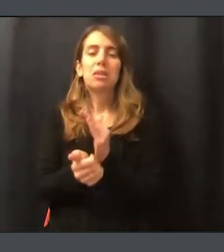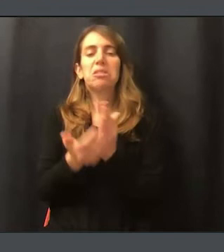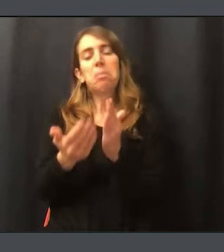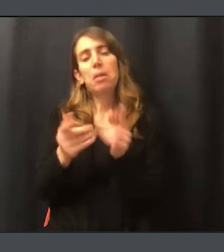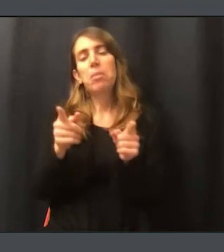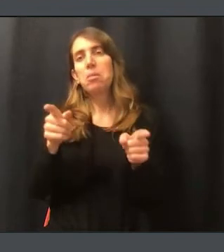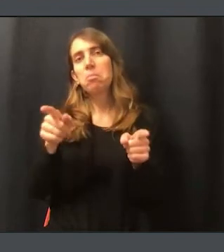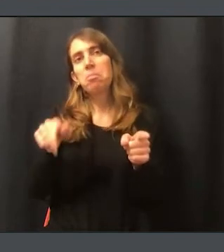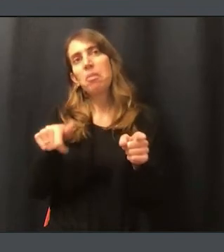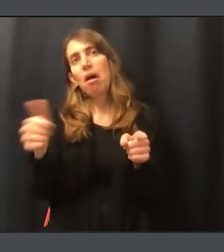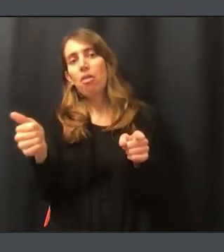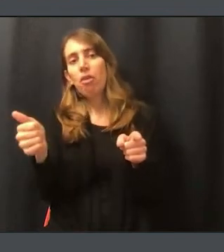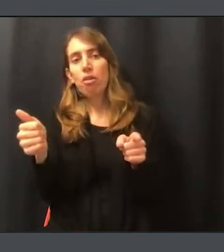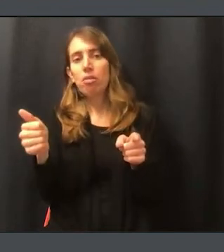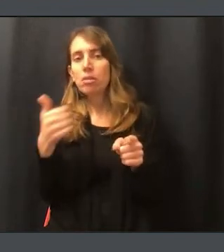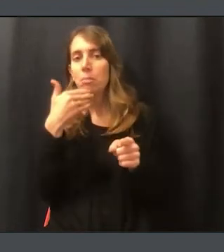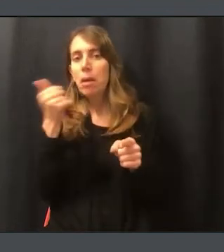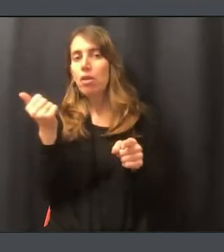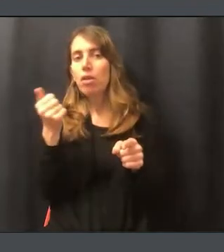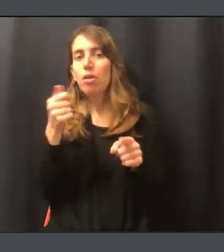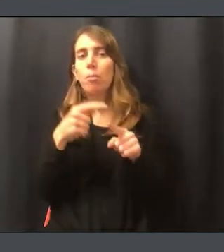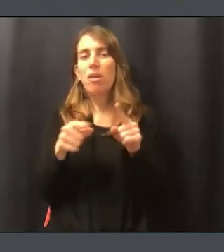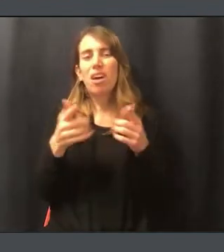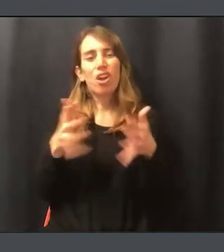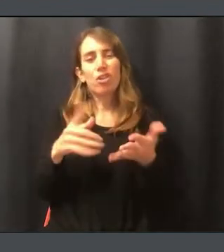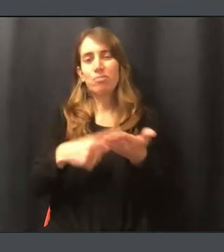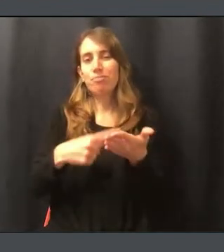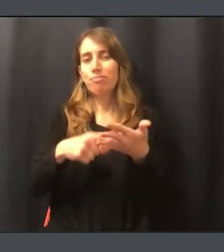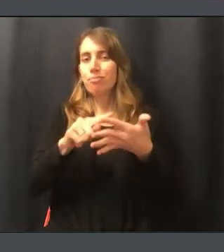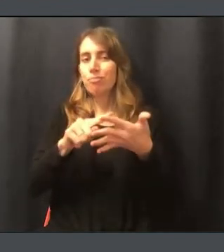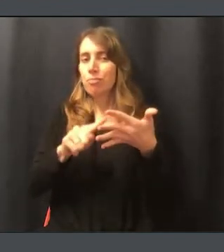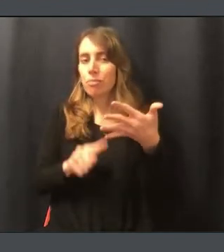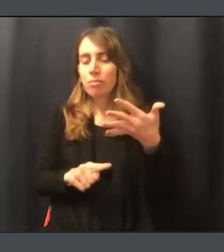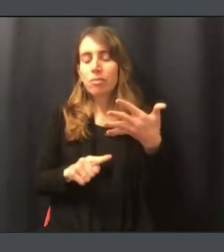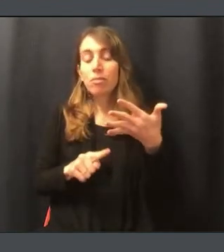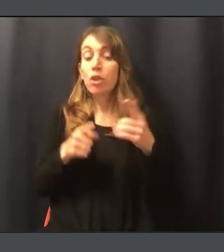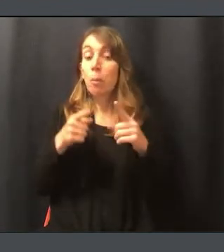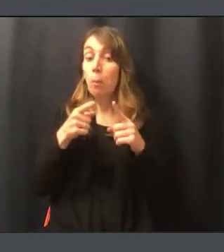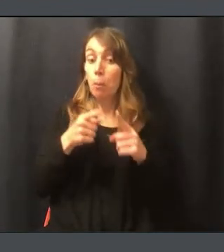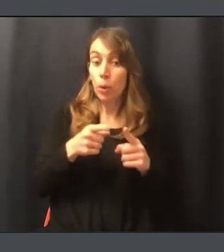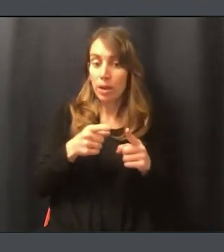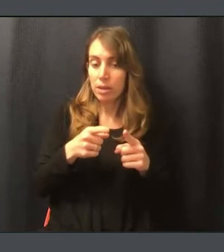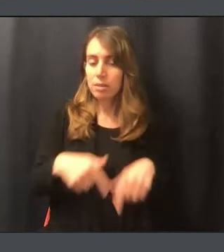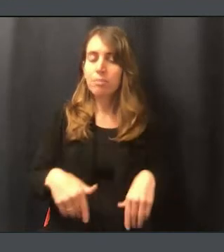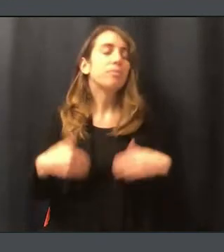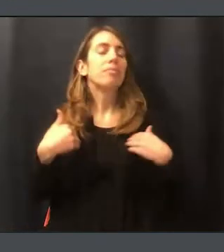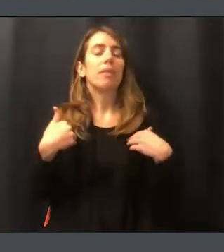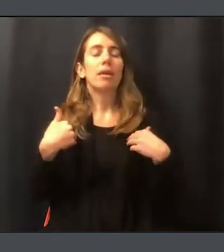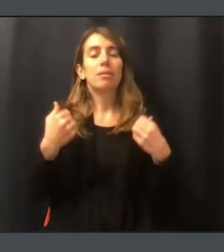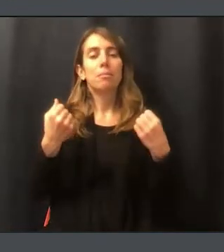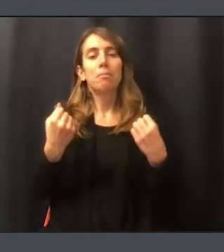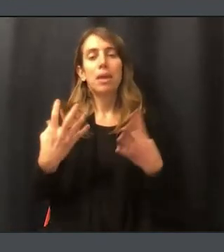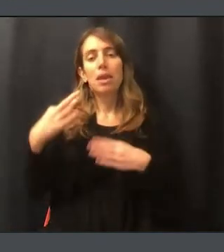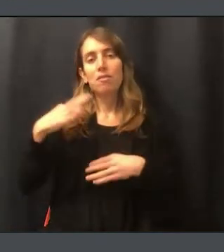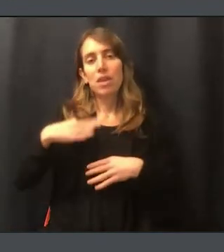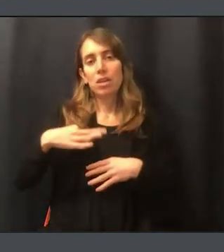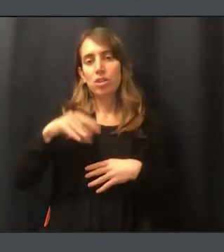So again, I already talked about some of this stuff, right? The thing is, it has lots of advantages. You know what the kid's talking